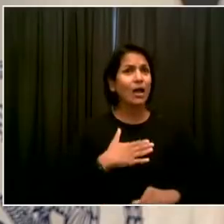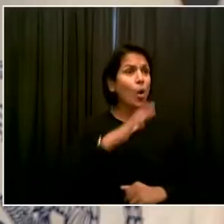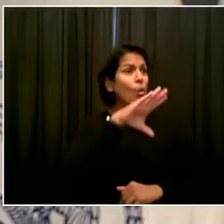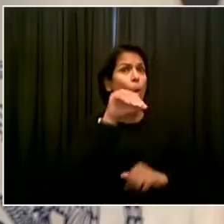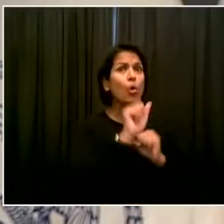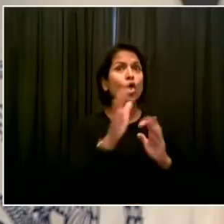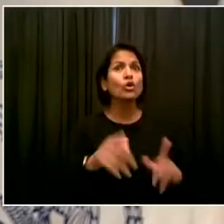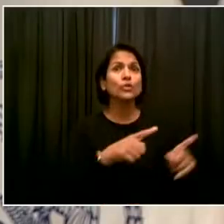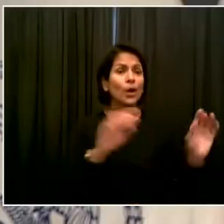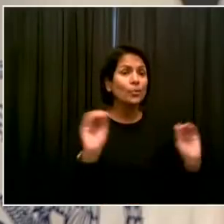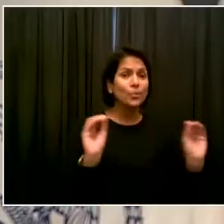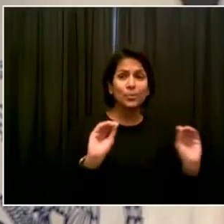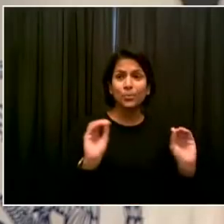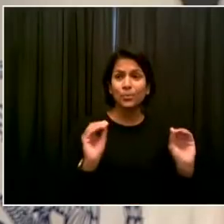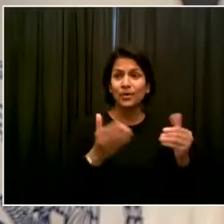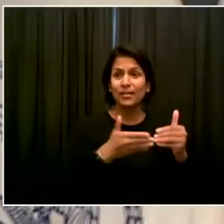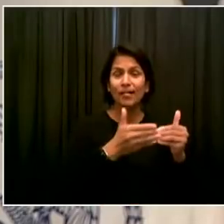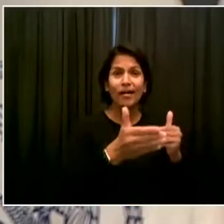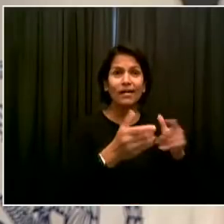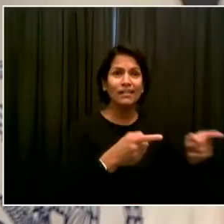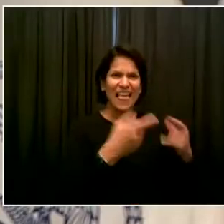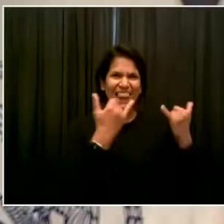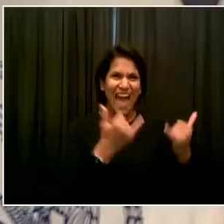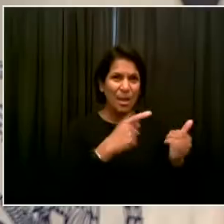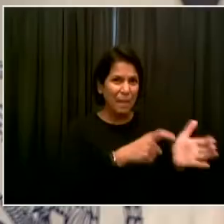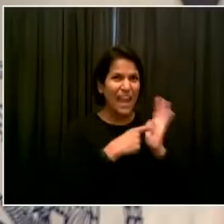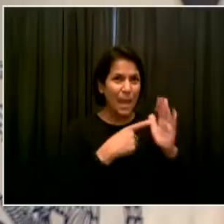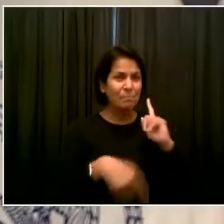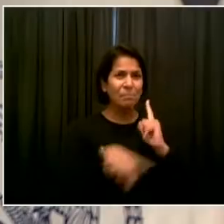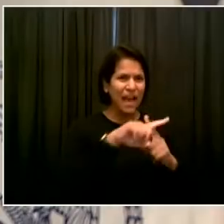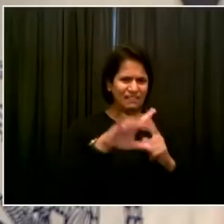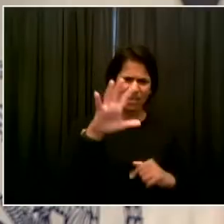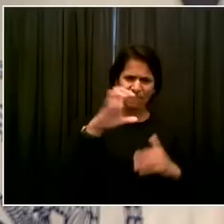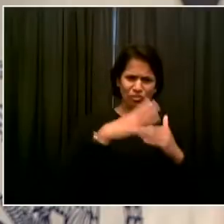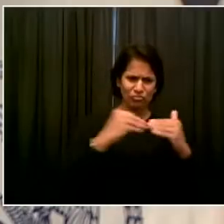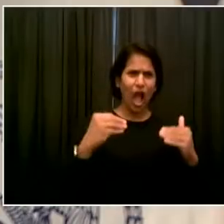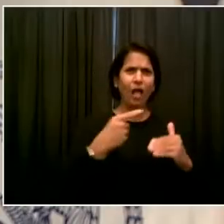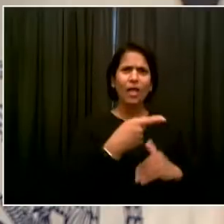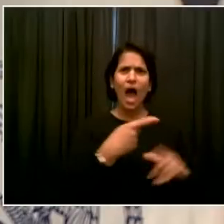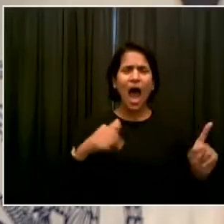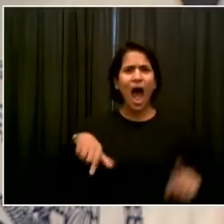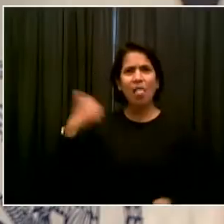the psychological reason and the sort of effectiveness of a